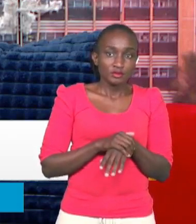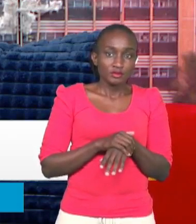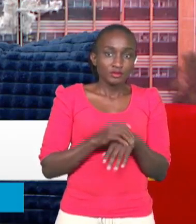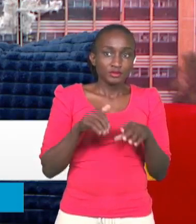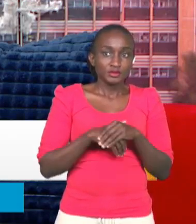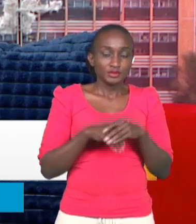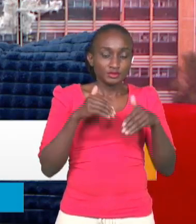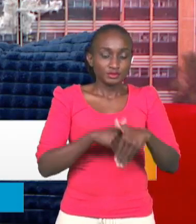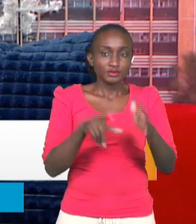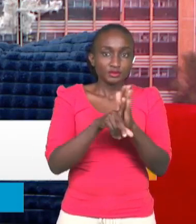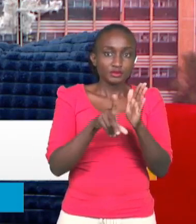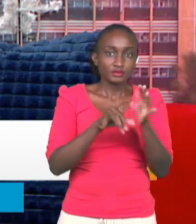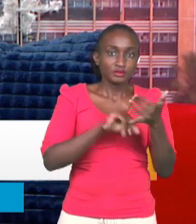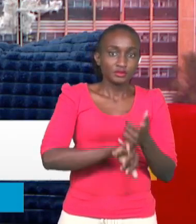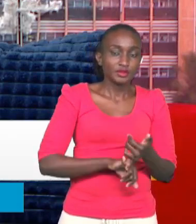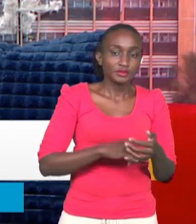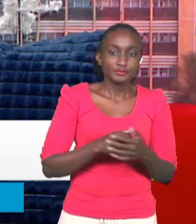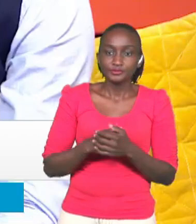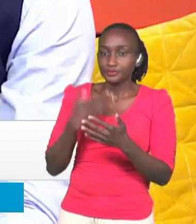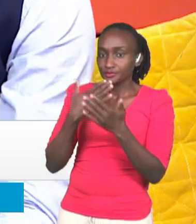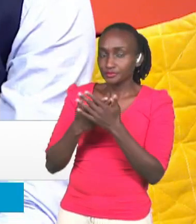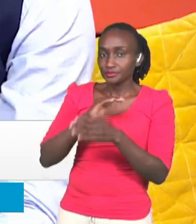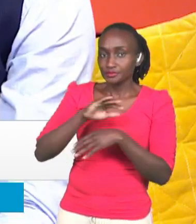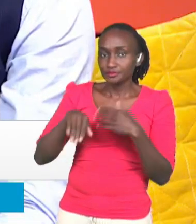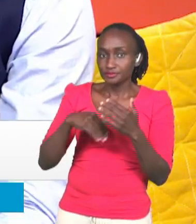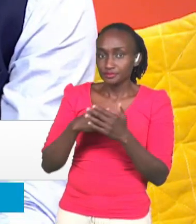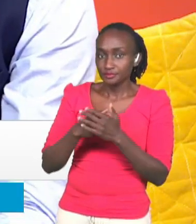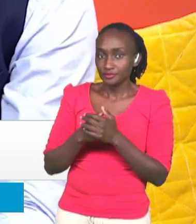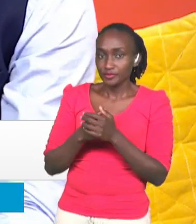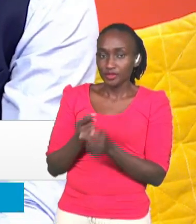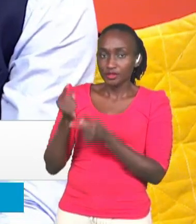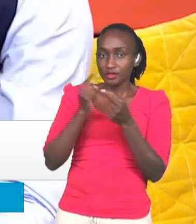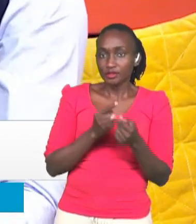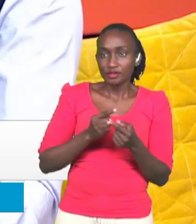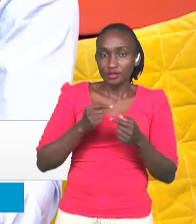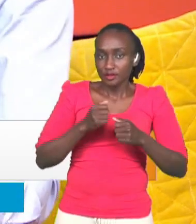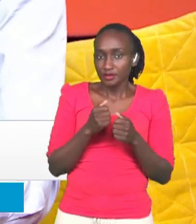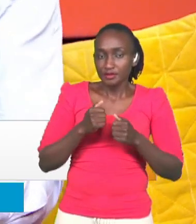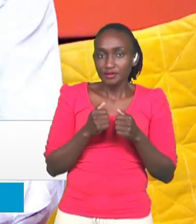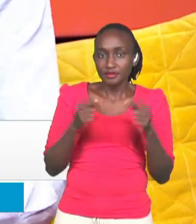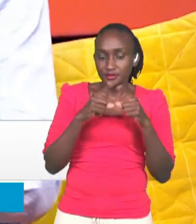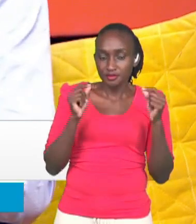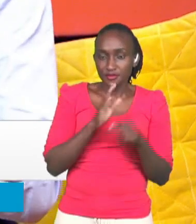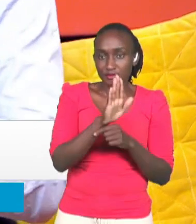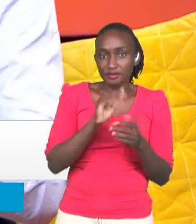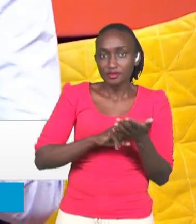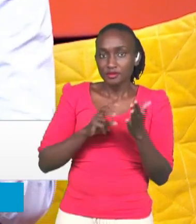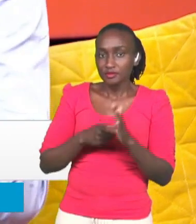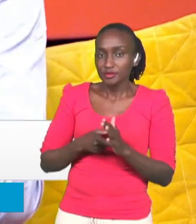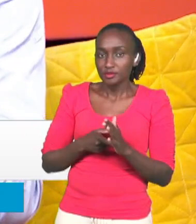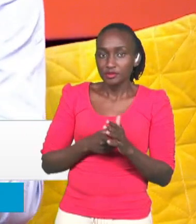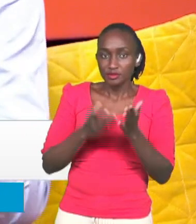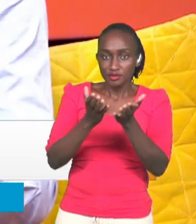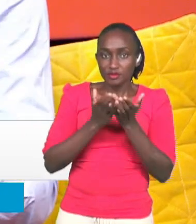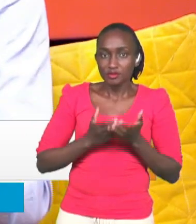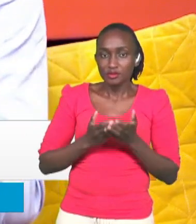streamlining marriages and officiation. All right. Thank you so much for coming today. I really appreciate your sentiments, and it means, in fact, we need